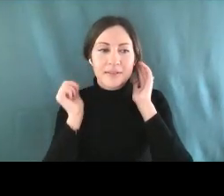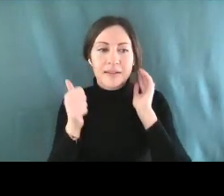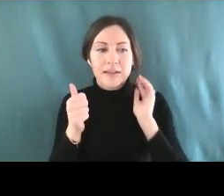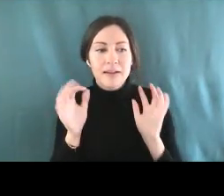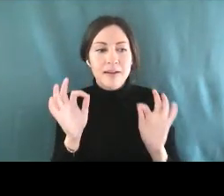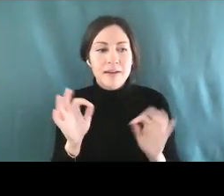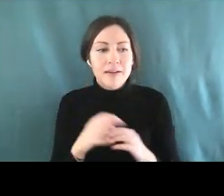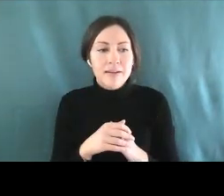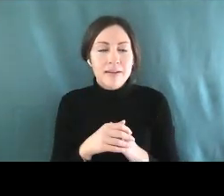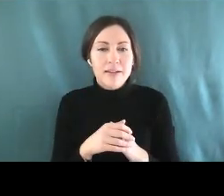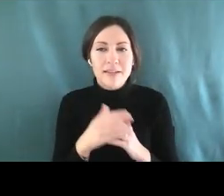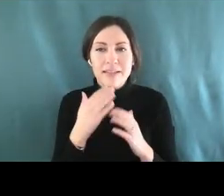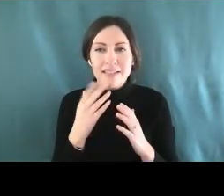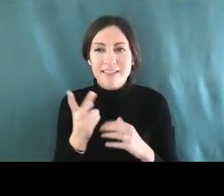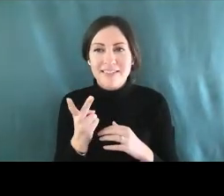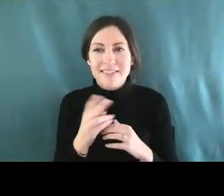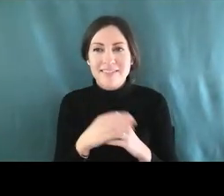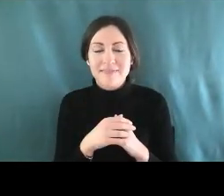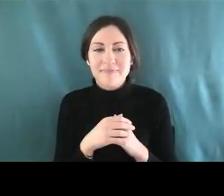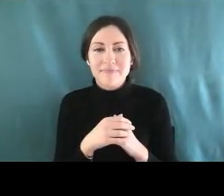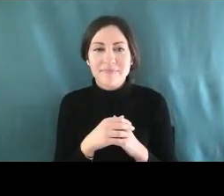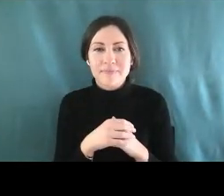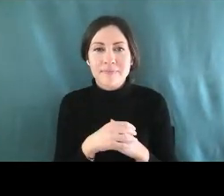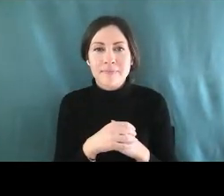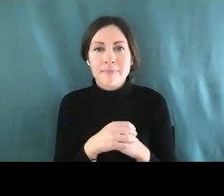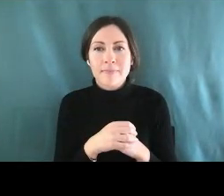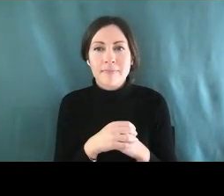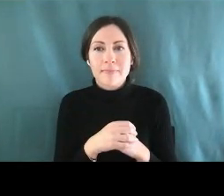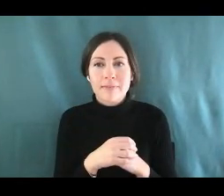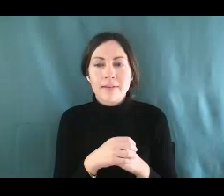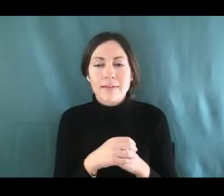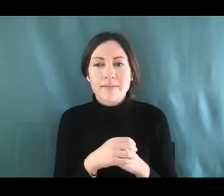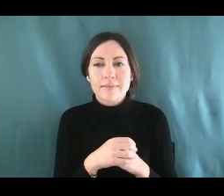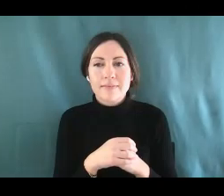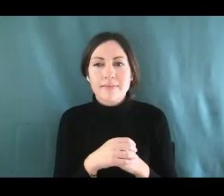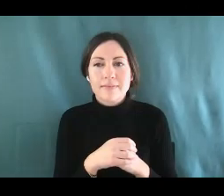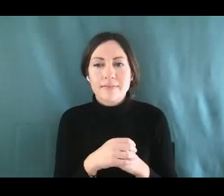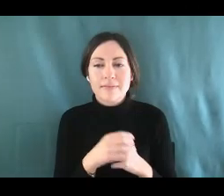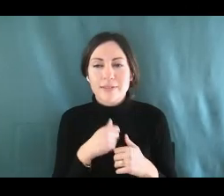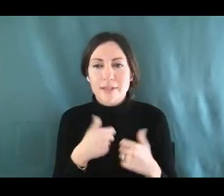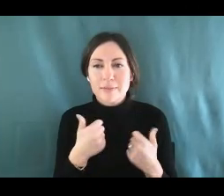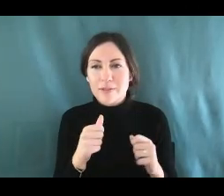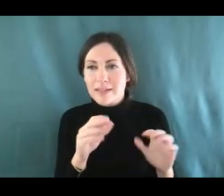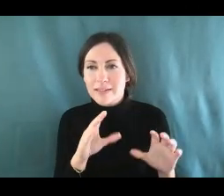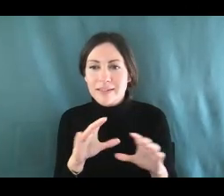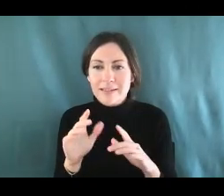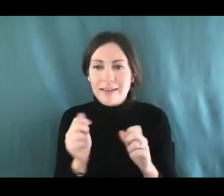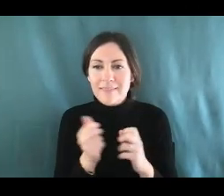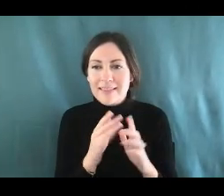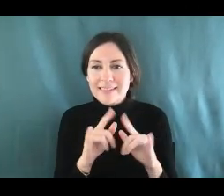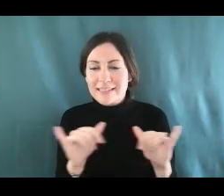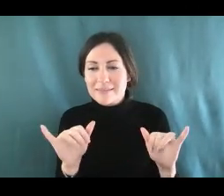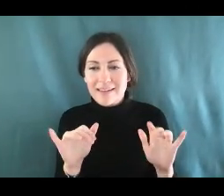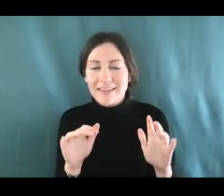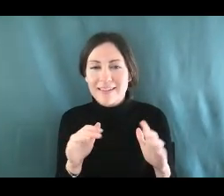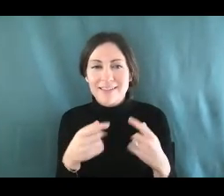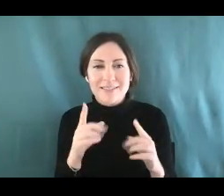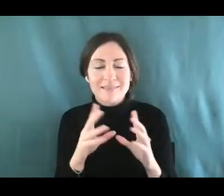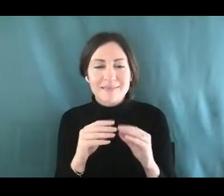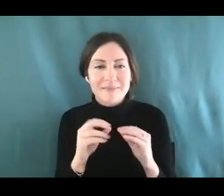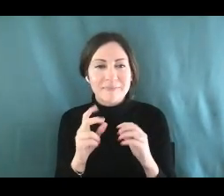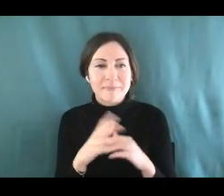Awesome. Thank you, guys. I'm just sorry to everyone, I'm multitasking in today's meeting. So